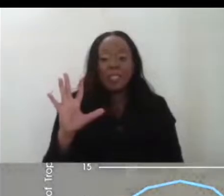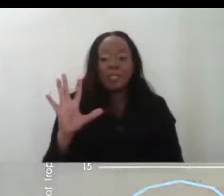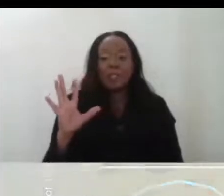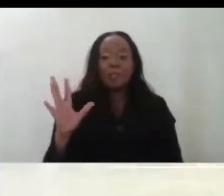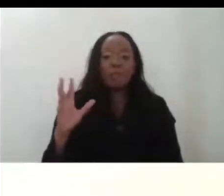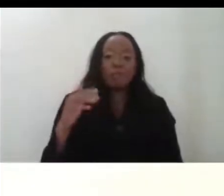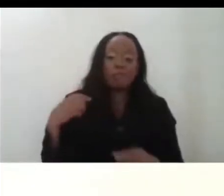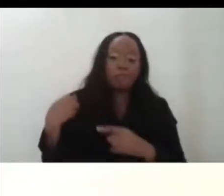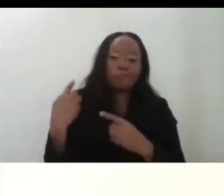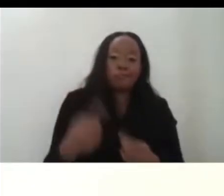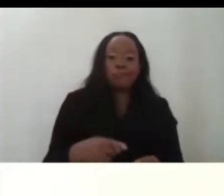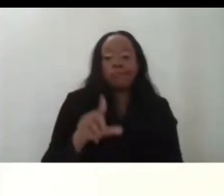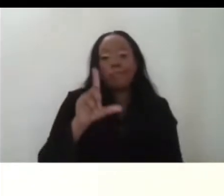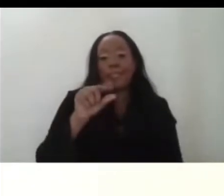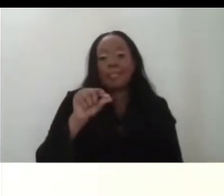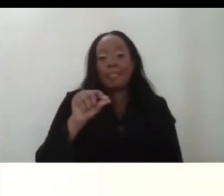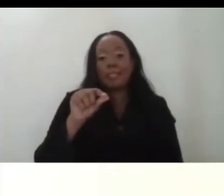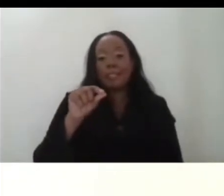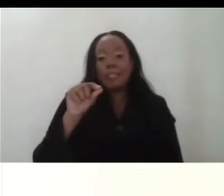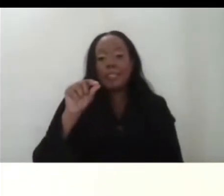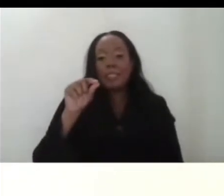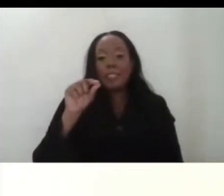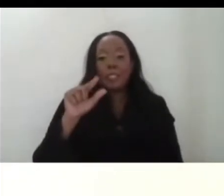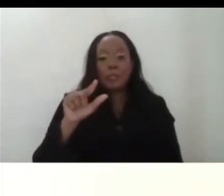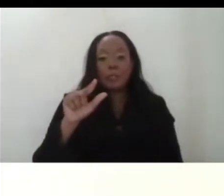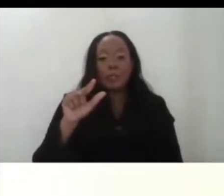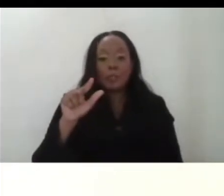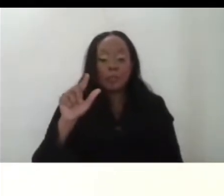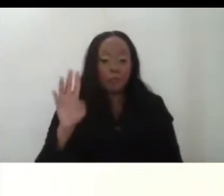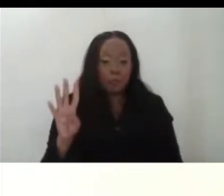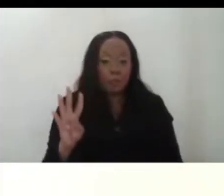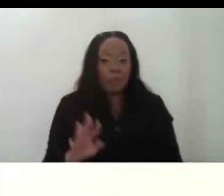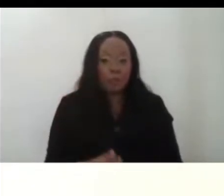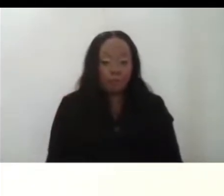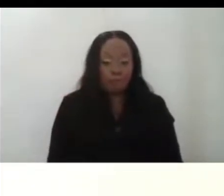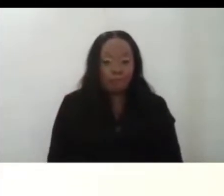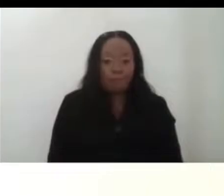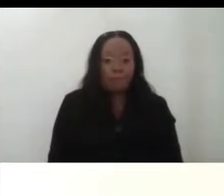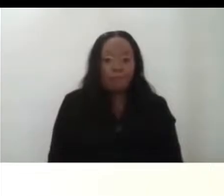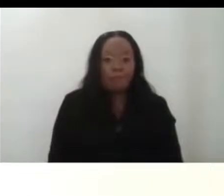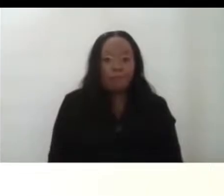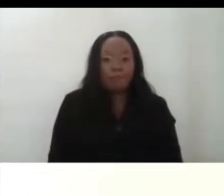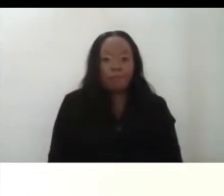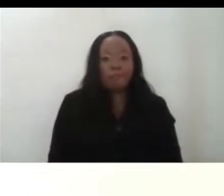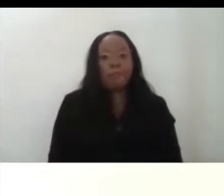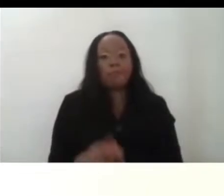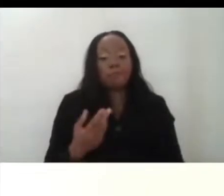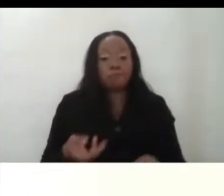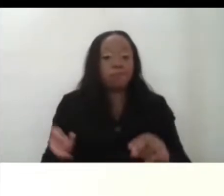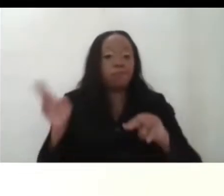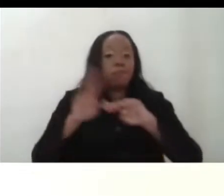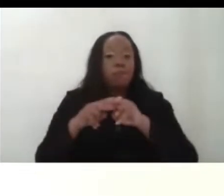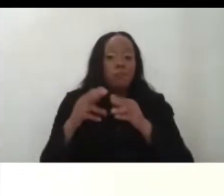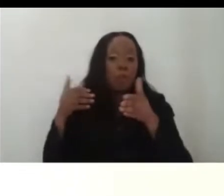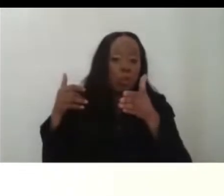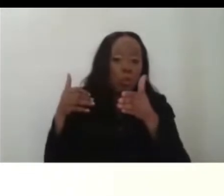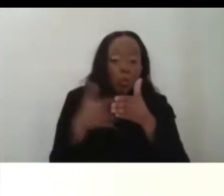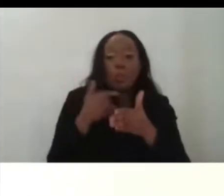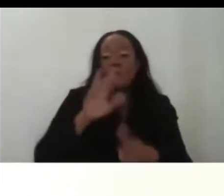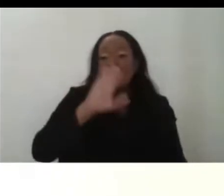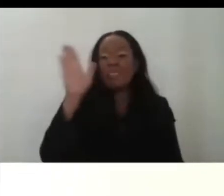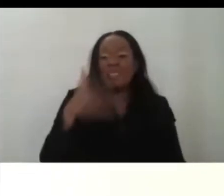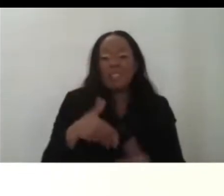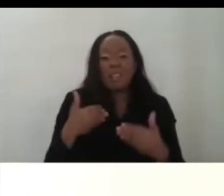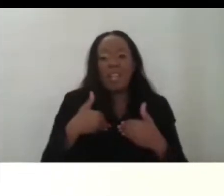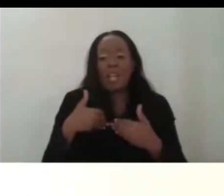years. Jumped at 7. And since records began, we've never had so many tropical cyclones